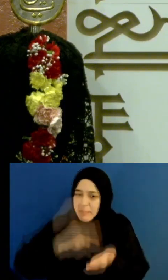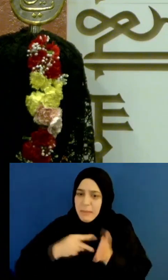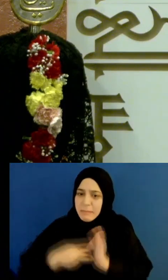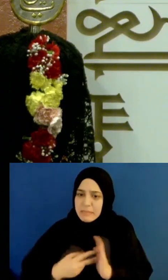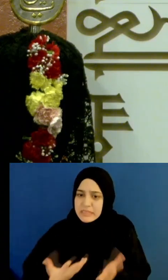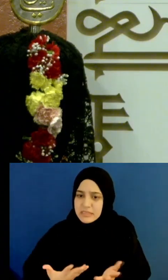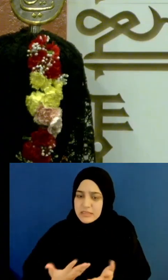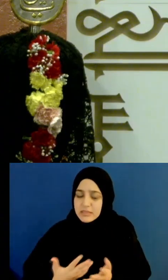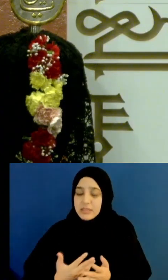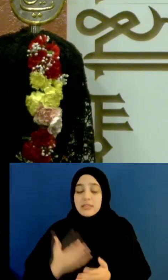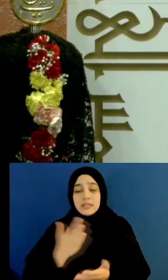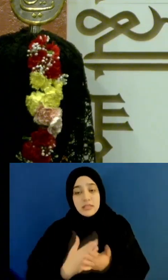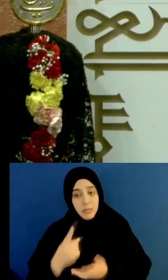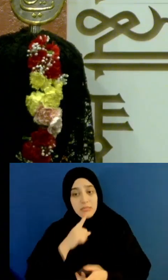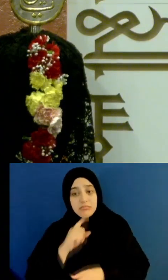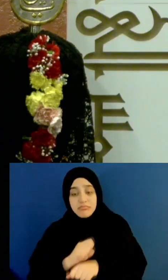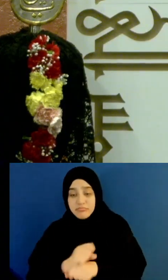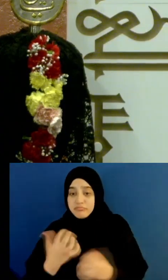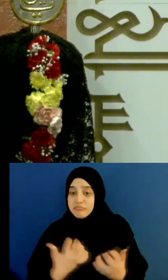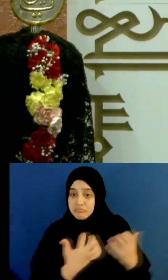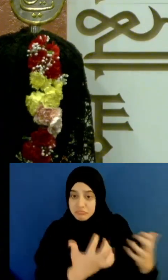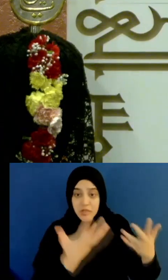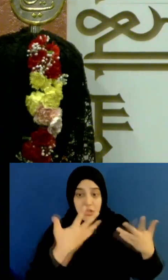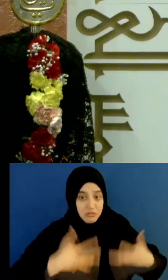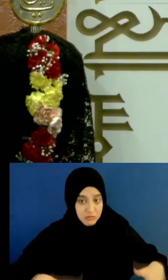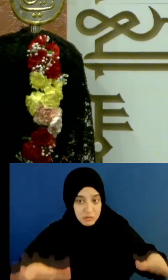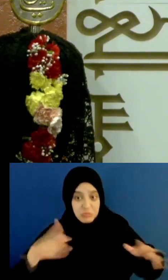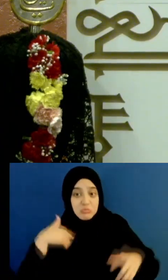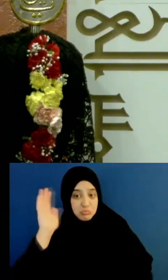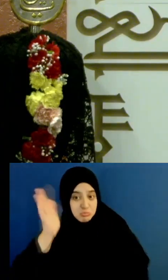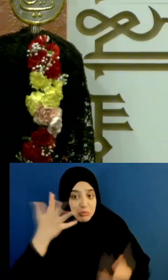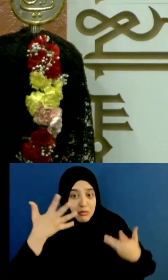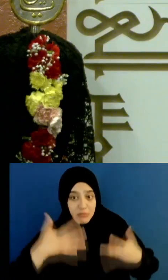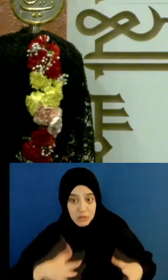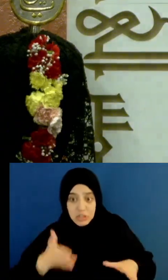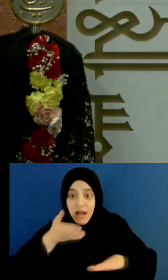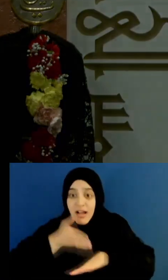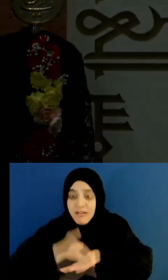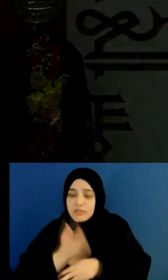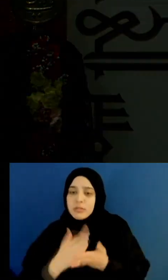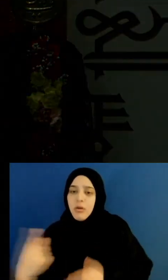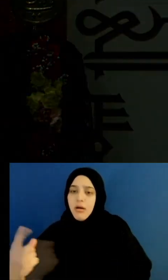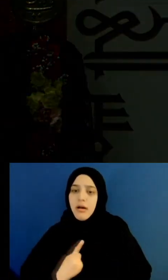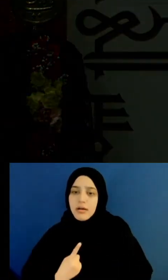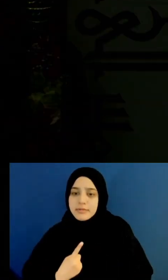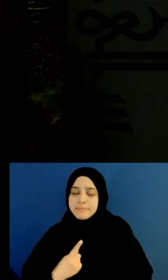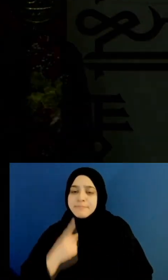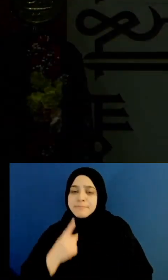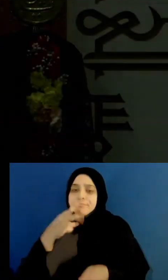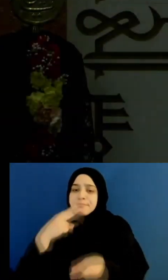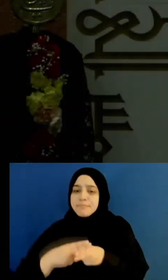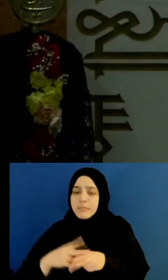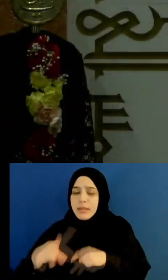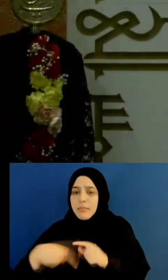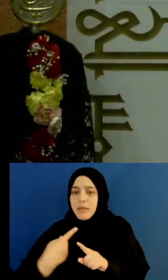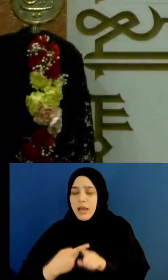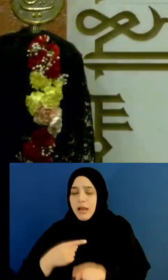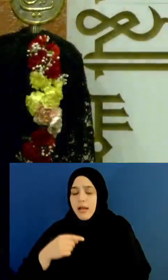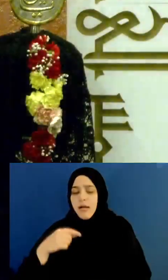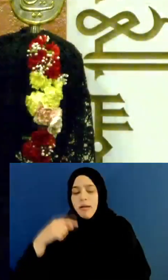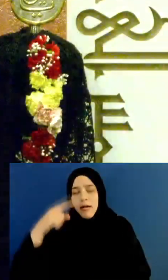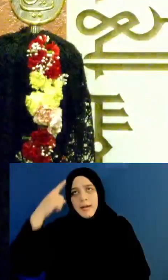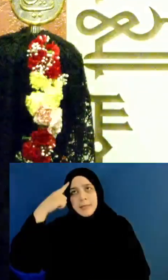question last night after the majlis. You mentioned of insights as one